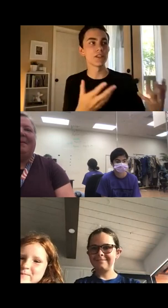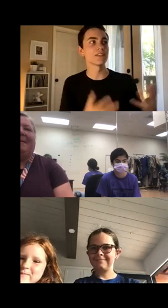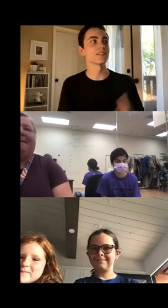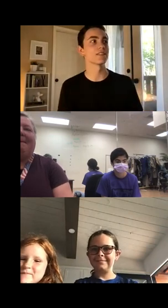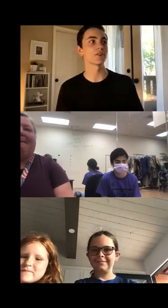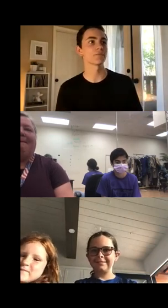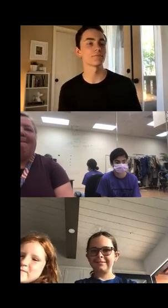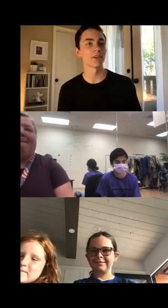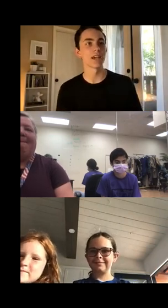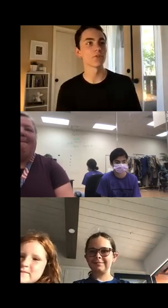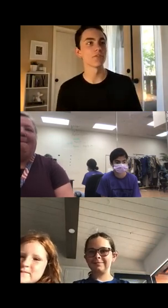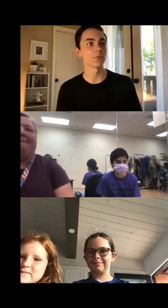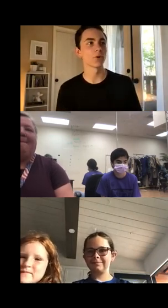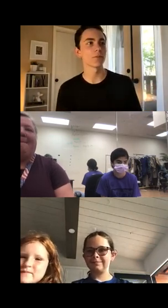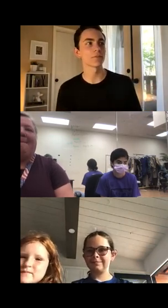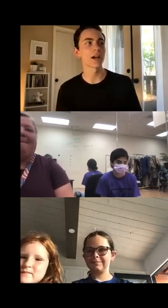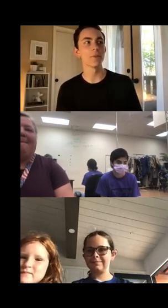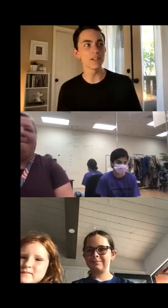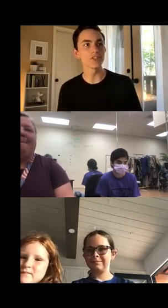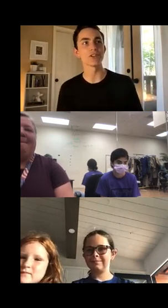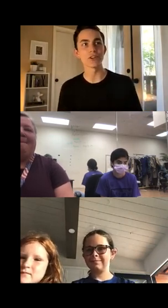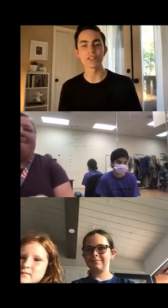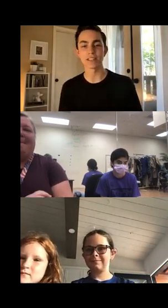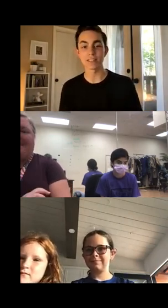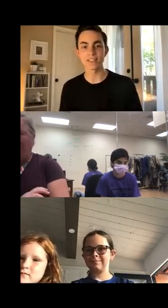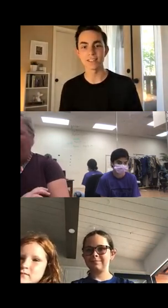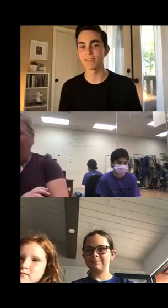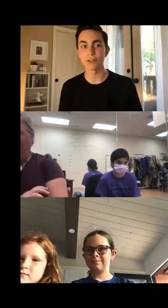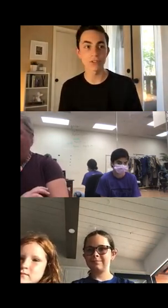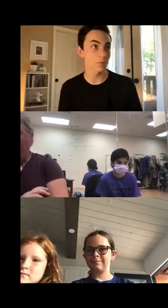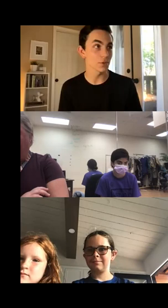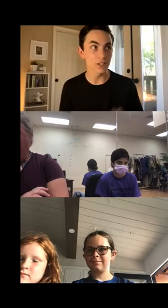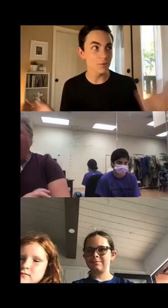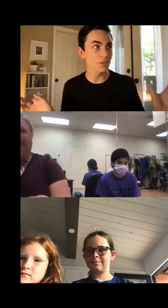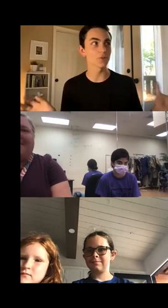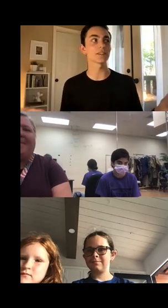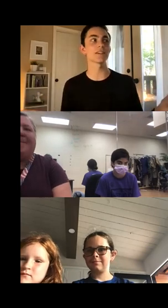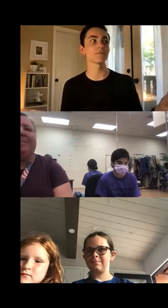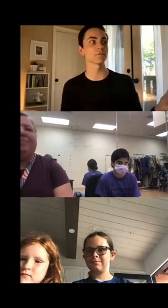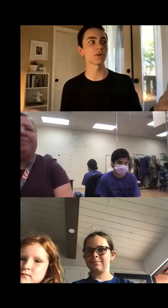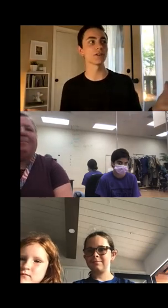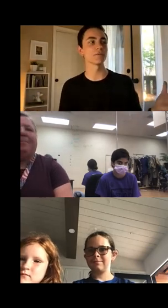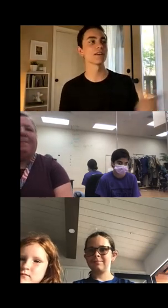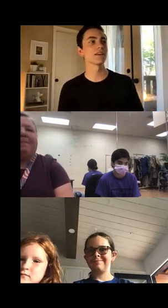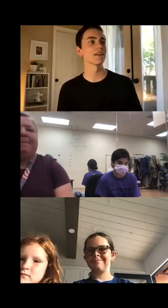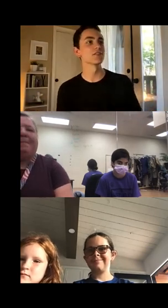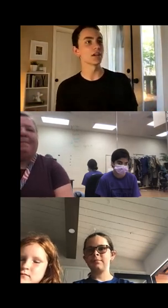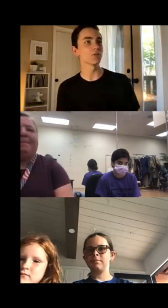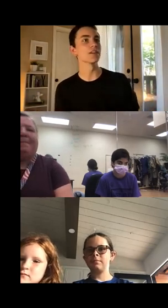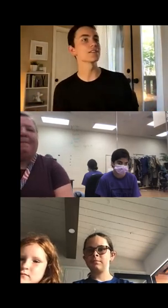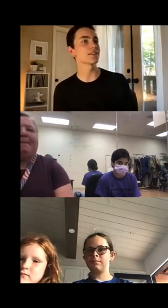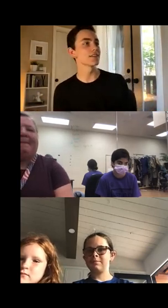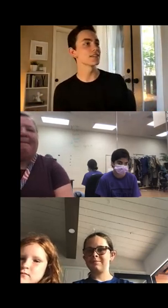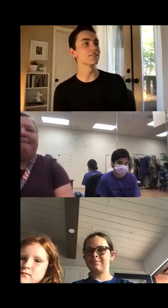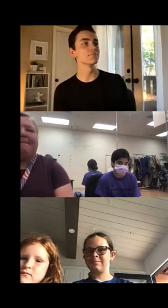Look at this sentence here. Again, proving the point. I bet you could understand the sentence even though it's completely spelled incorrectly, right? So when I